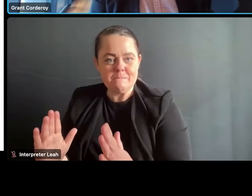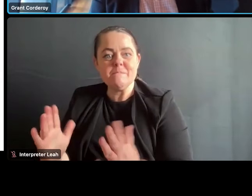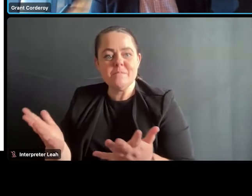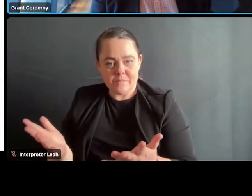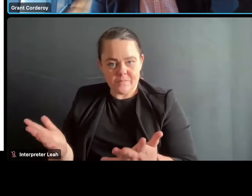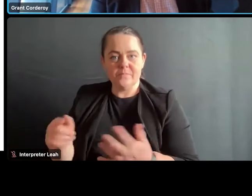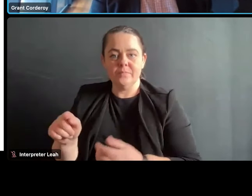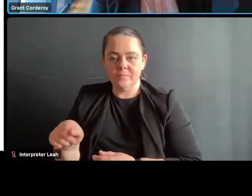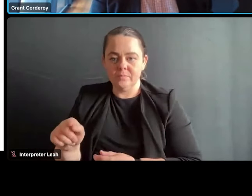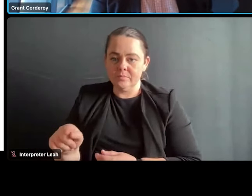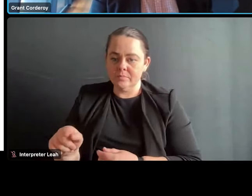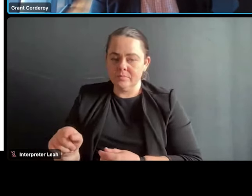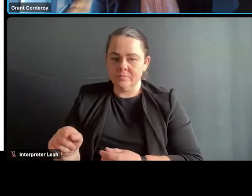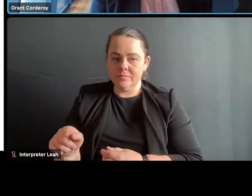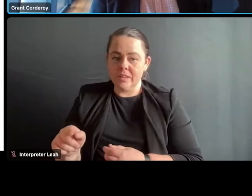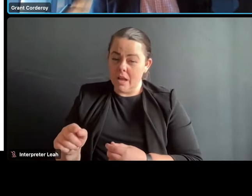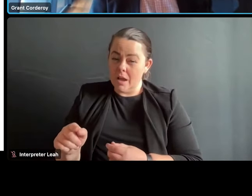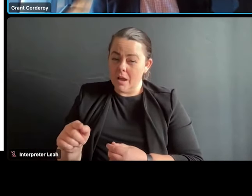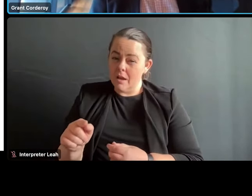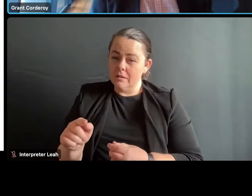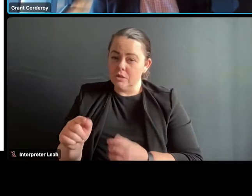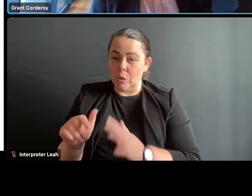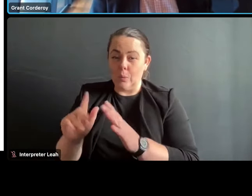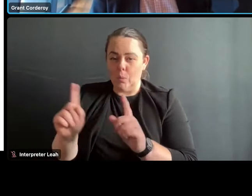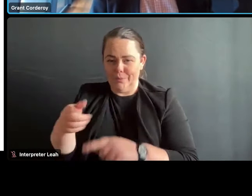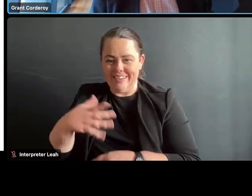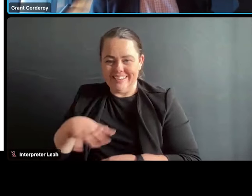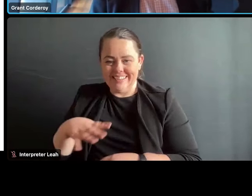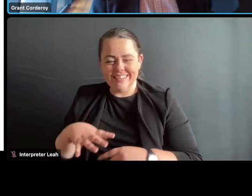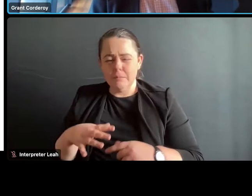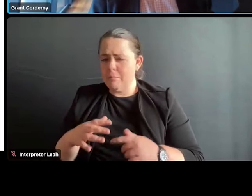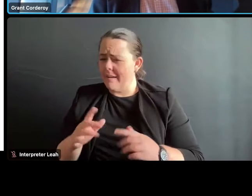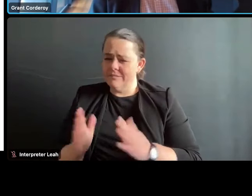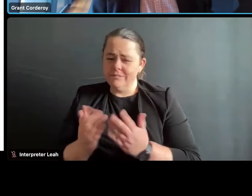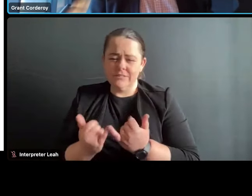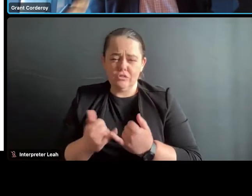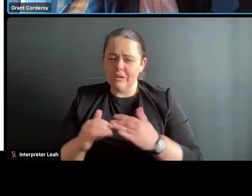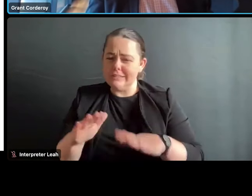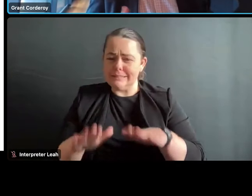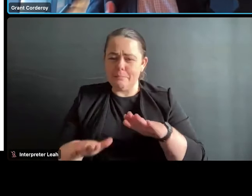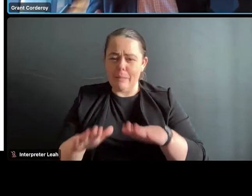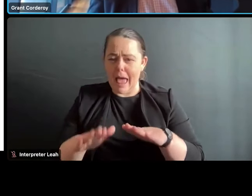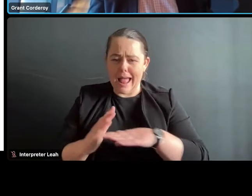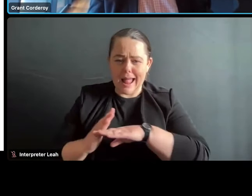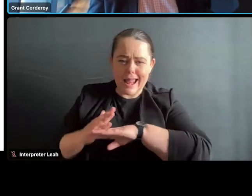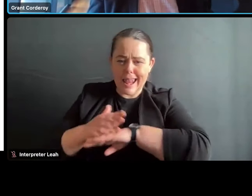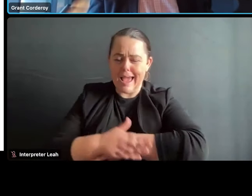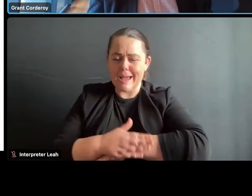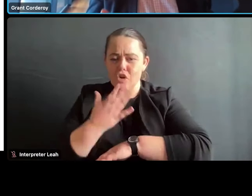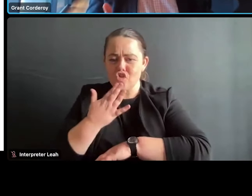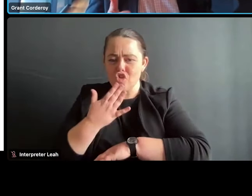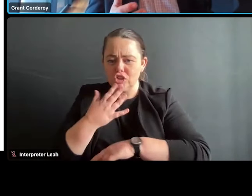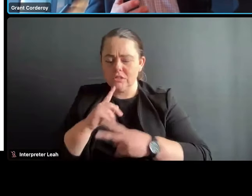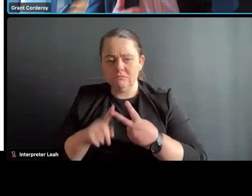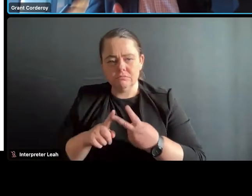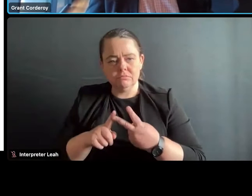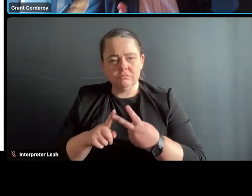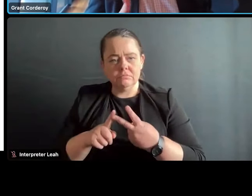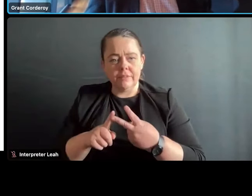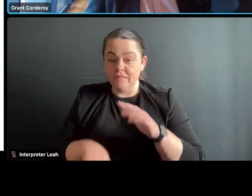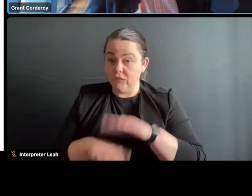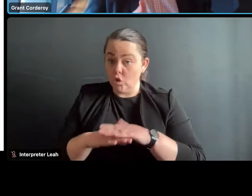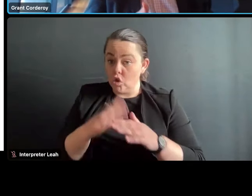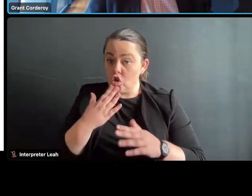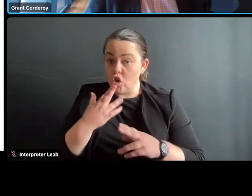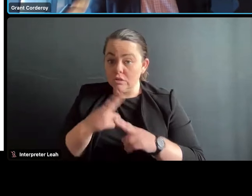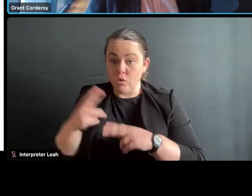we're collecting for residential aged care. So again, the labour costs includes all the costs of remuneration, all the